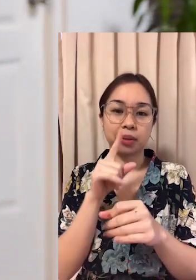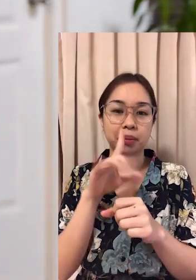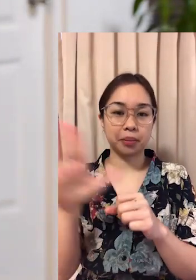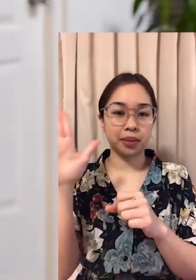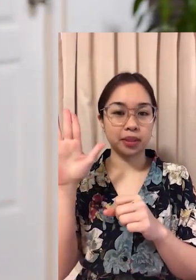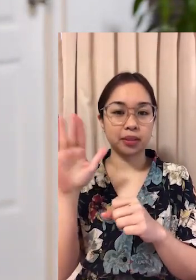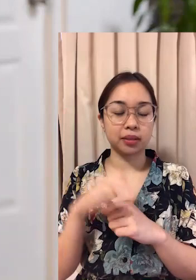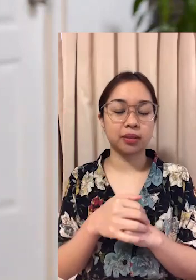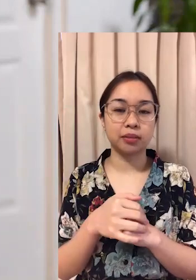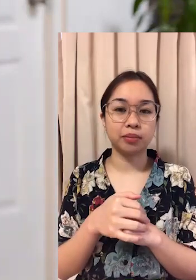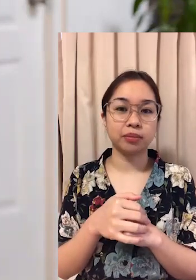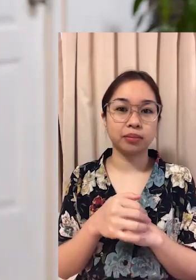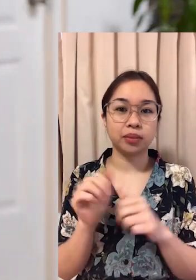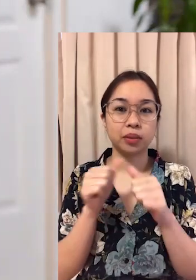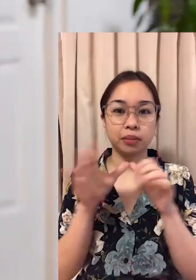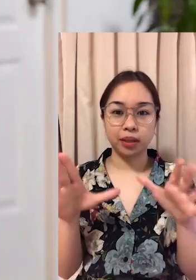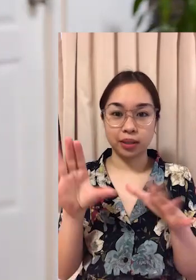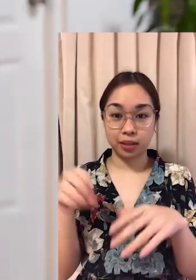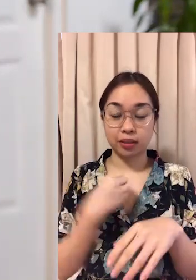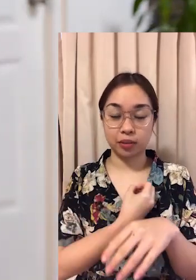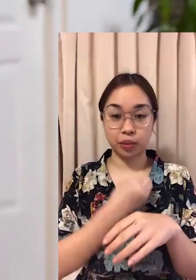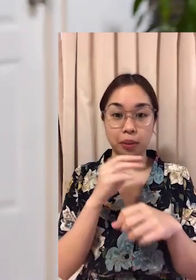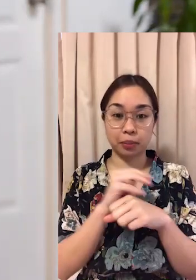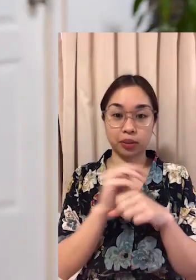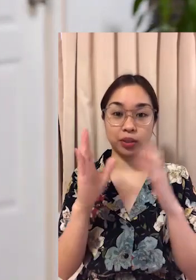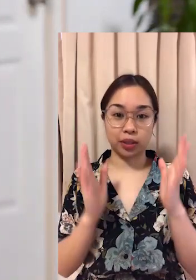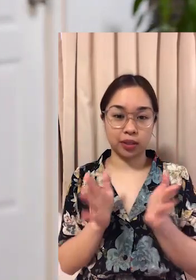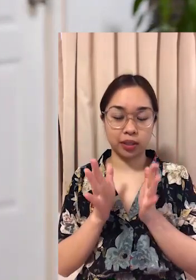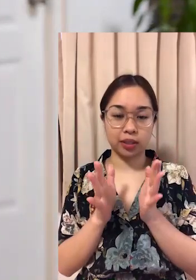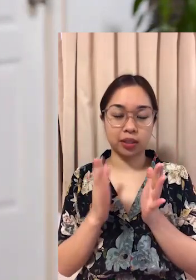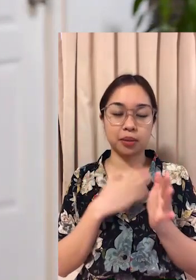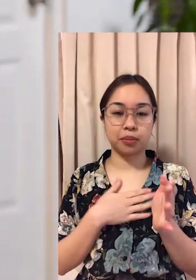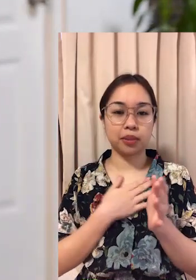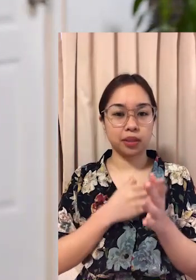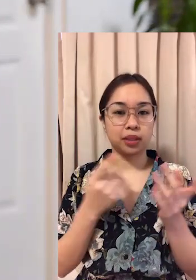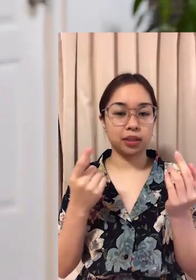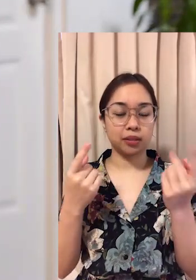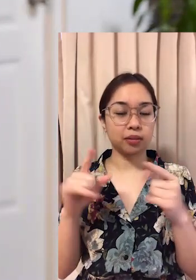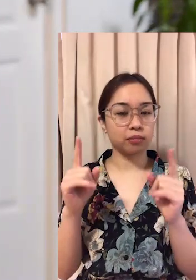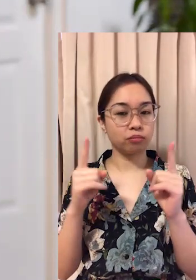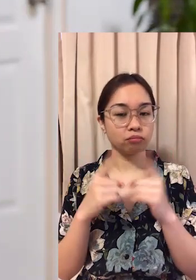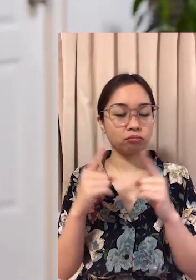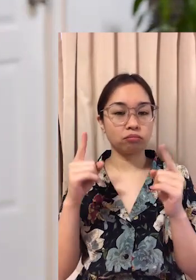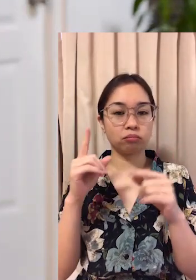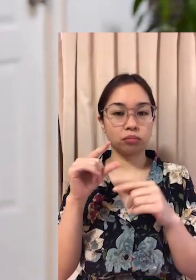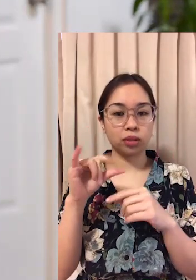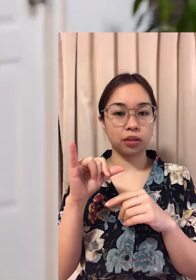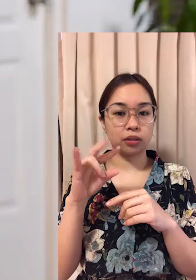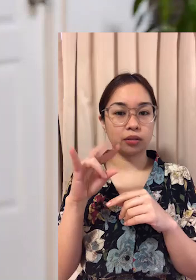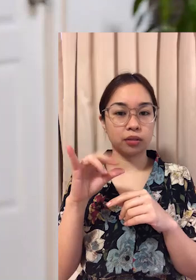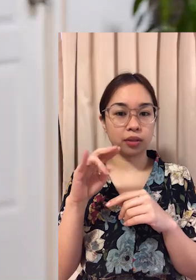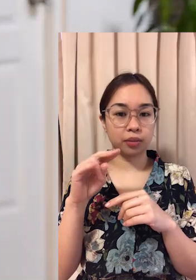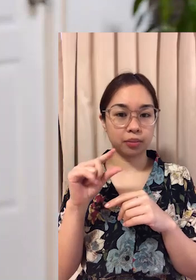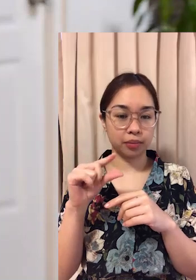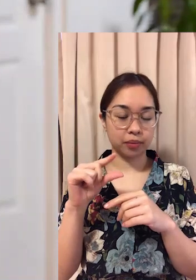promise. To bless our missionaries, please inform CCBC through giving